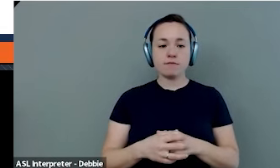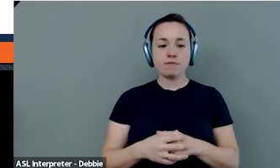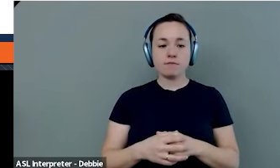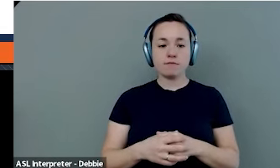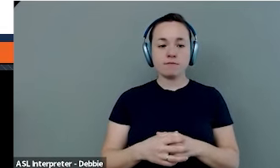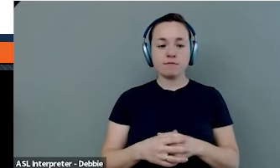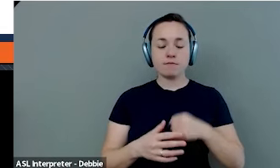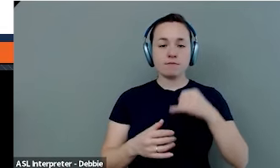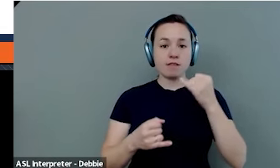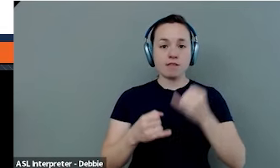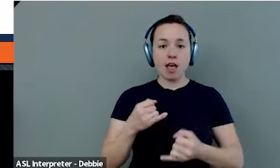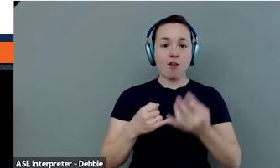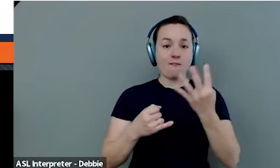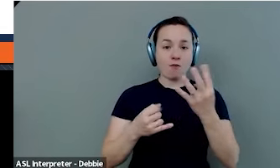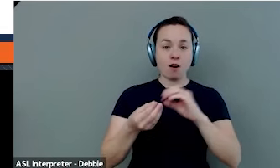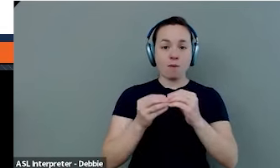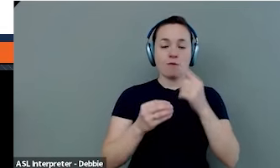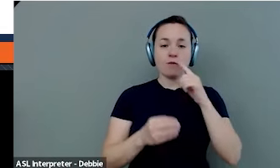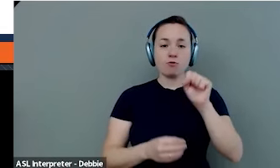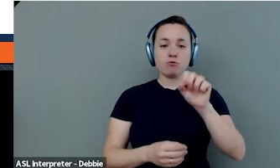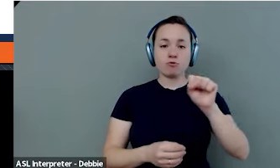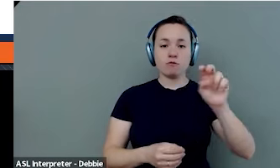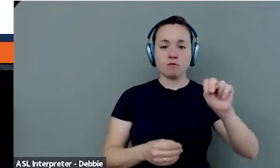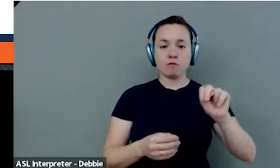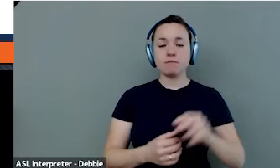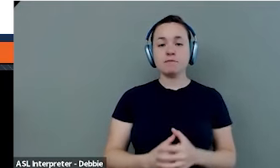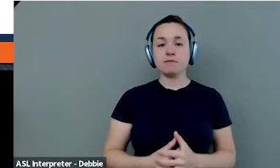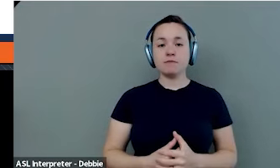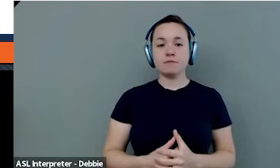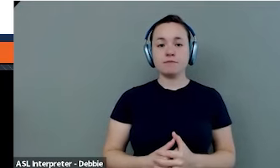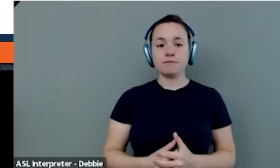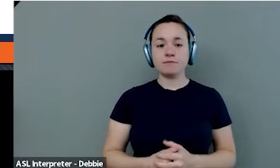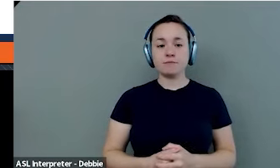and last 4 digits of their social security number.